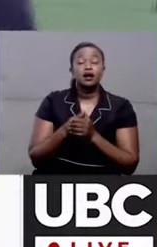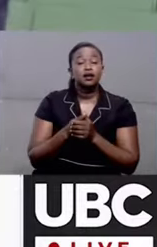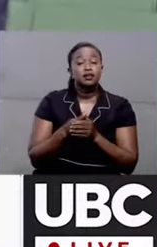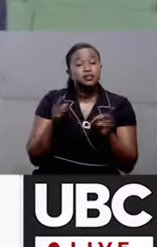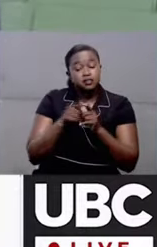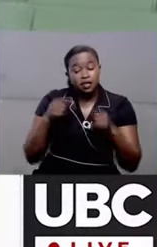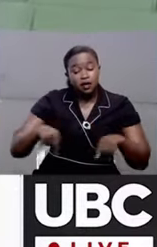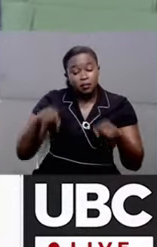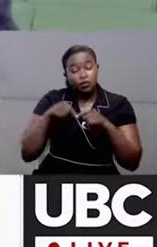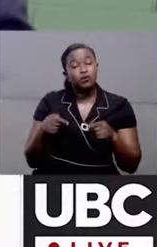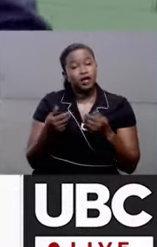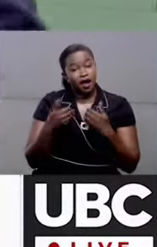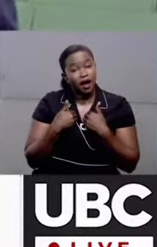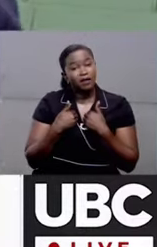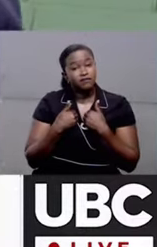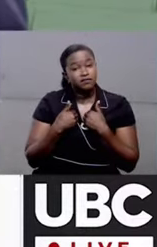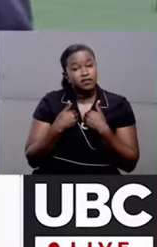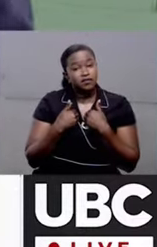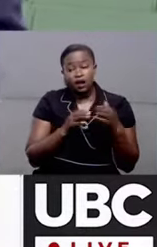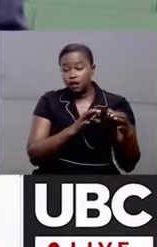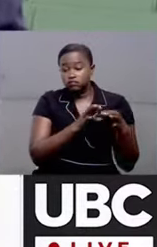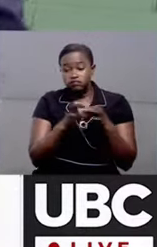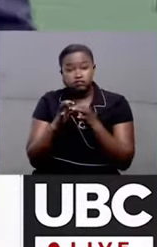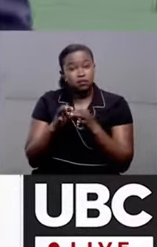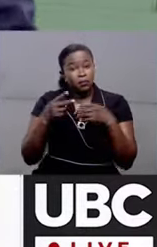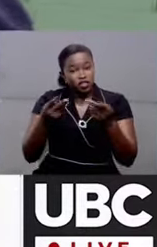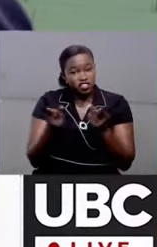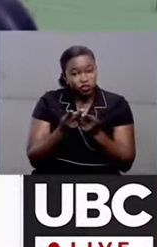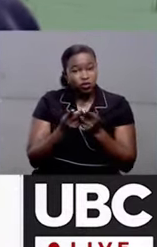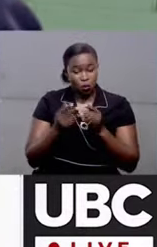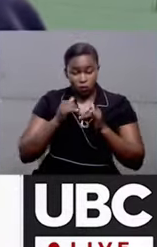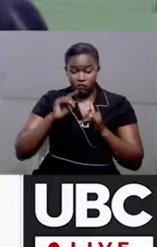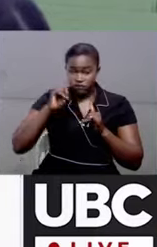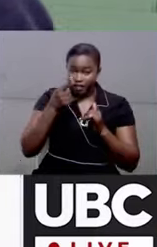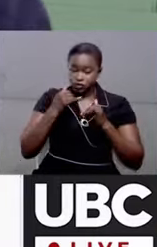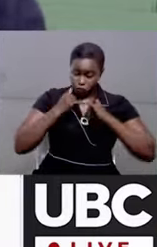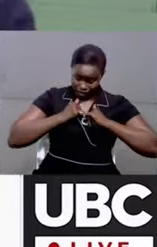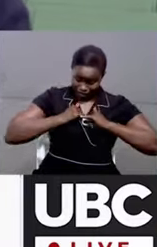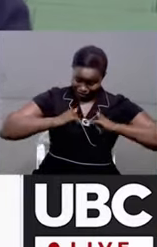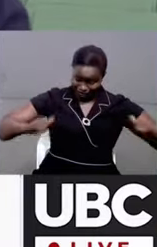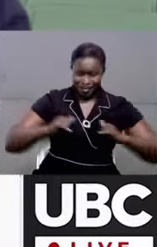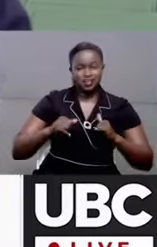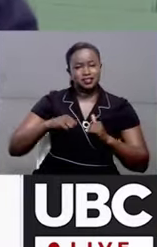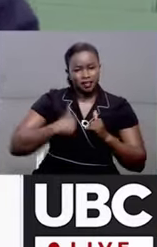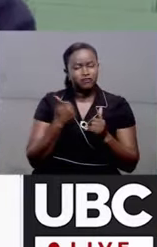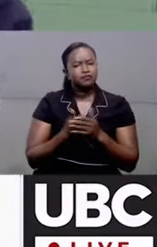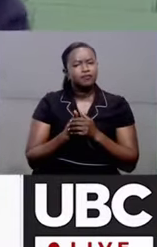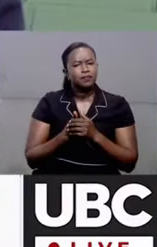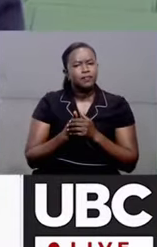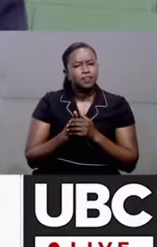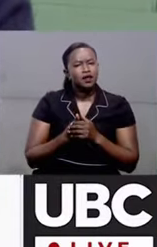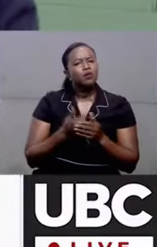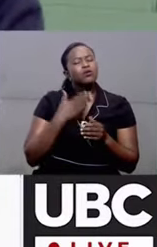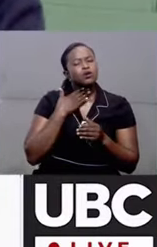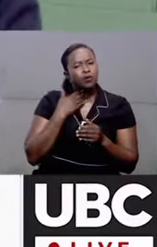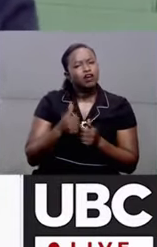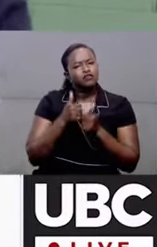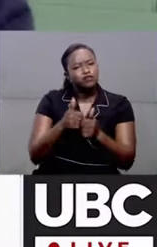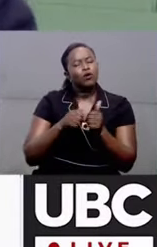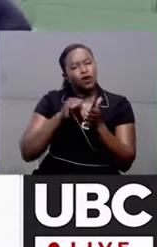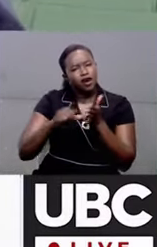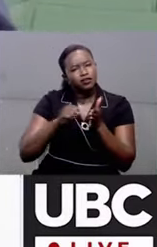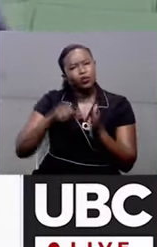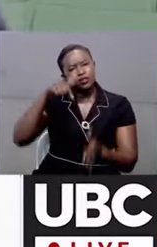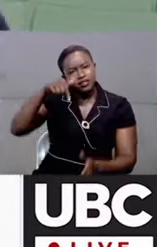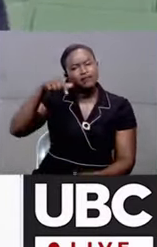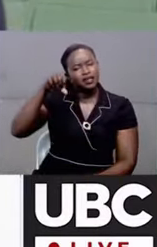a corrective position, so that we clean ourselves first? We are here to perform Article 79 of the Constitution,